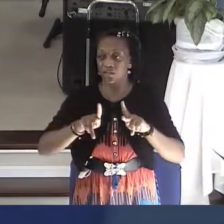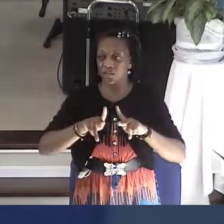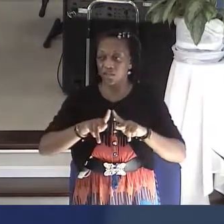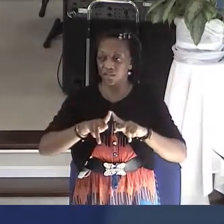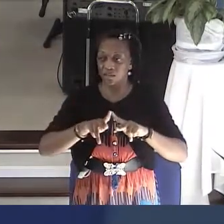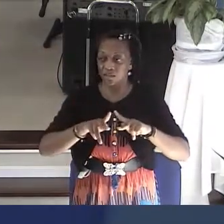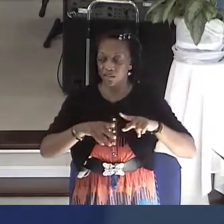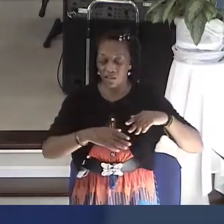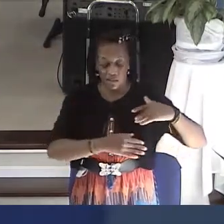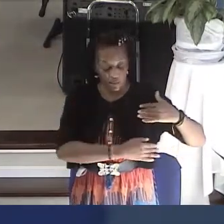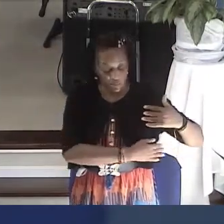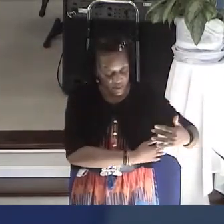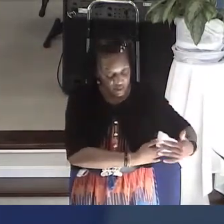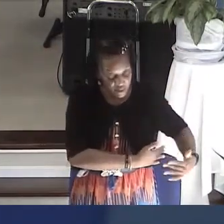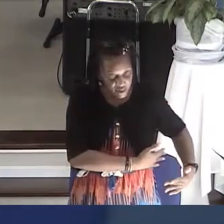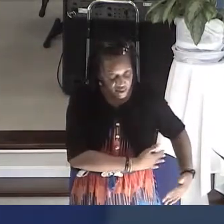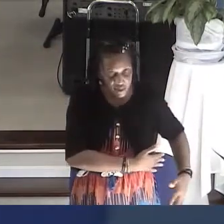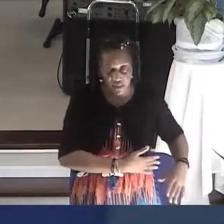precious